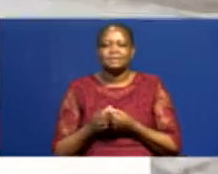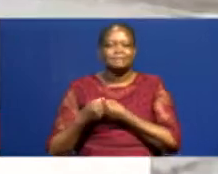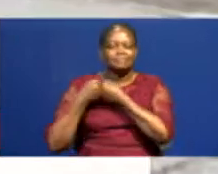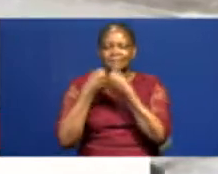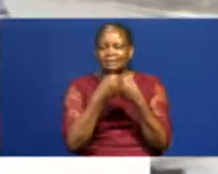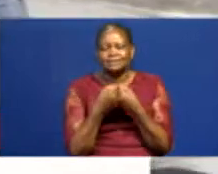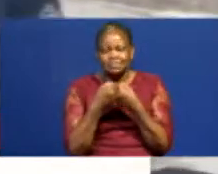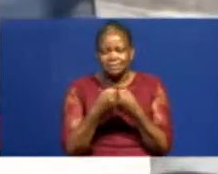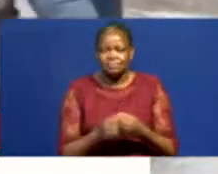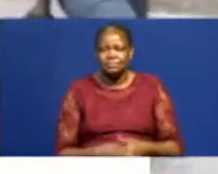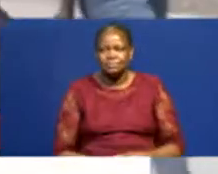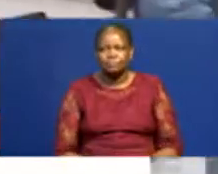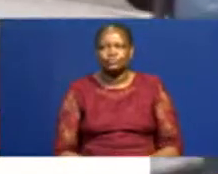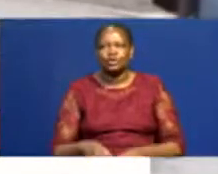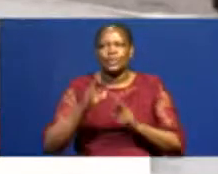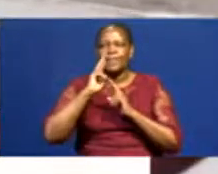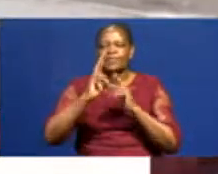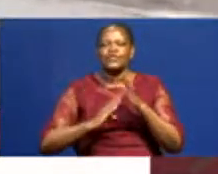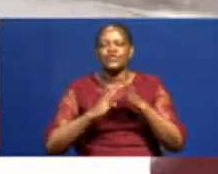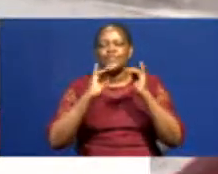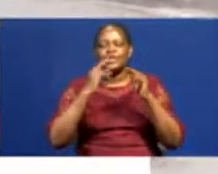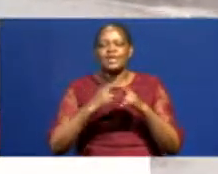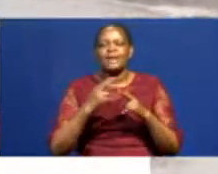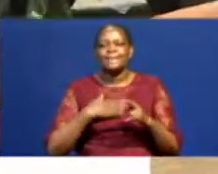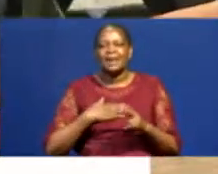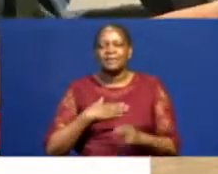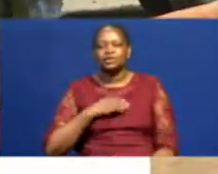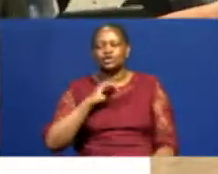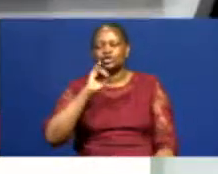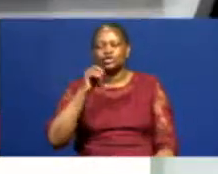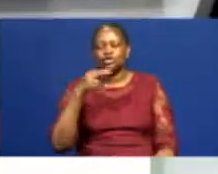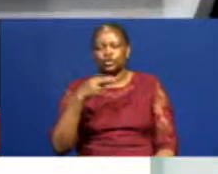challenges. Reporting for Prime Edition, my name is Joseph Wahungu.